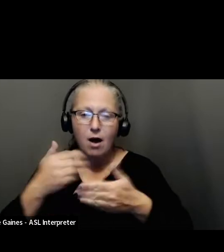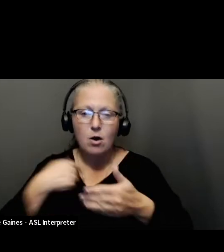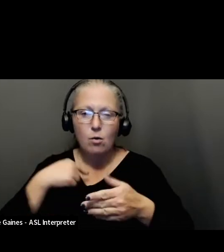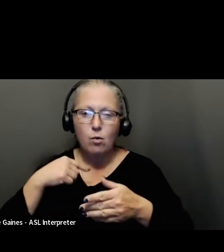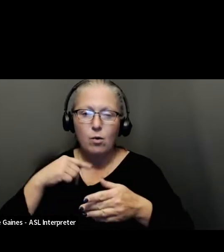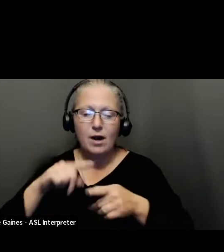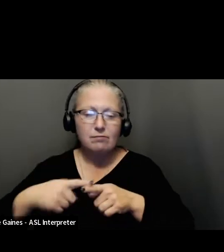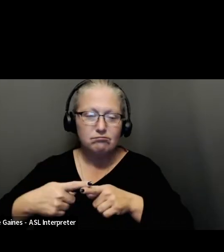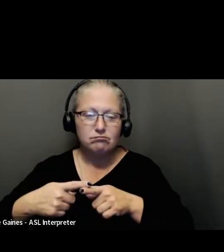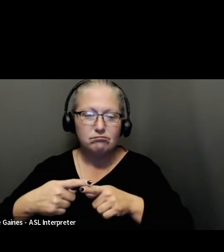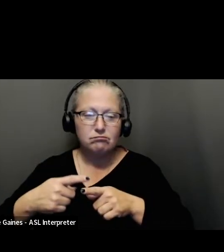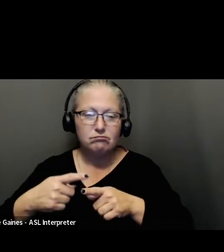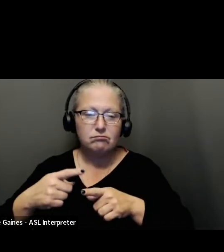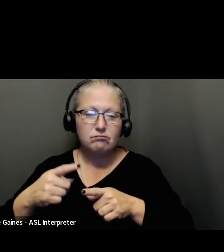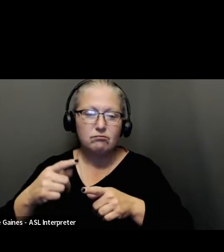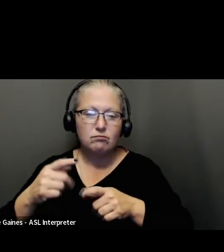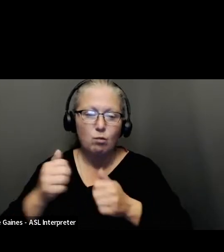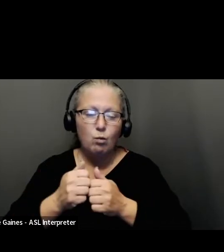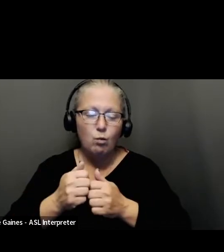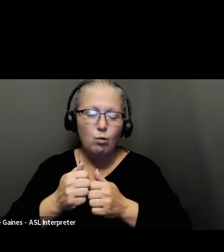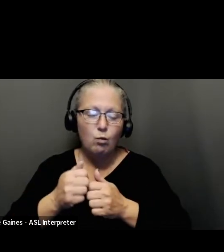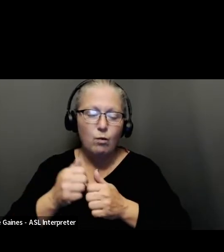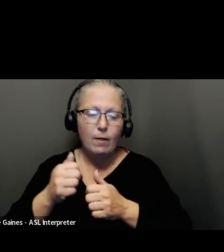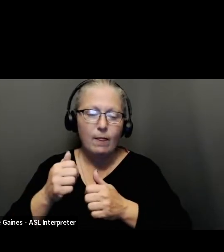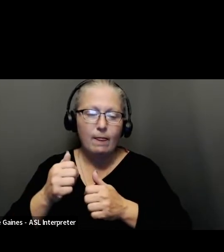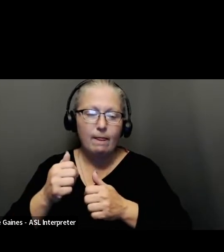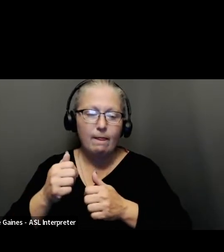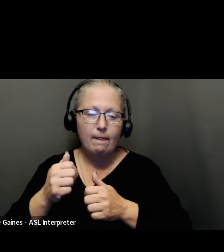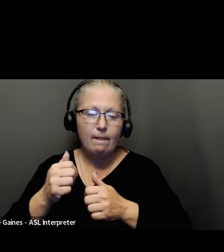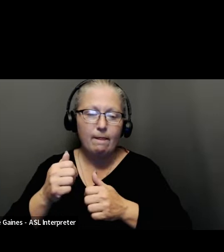with our update in our